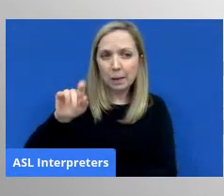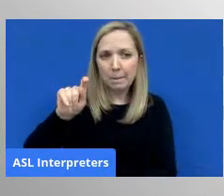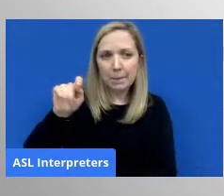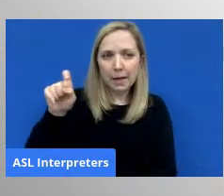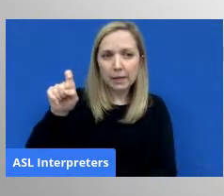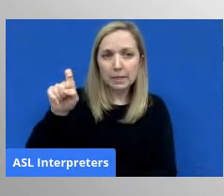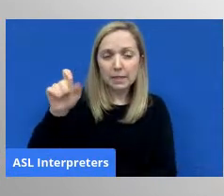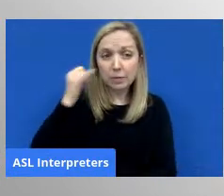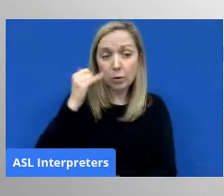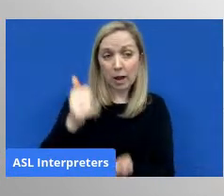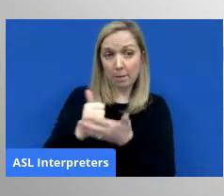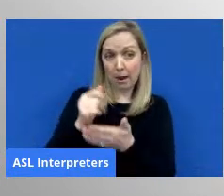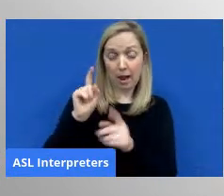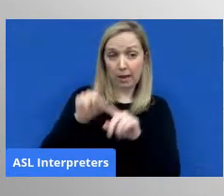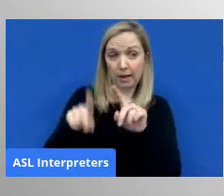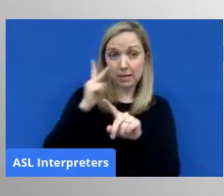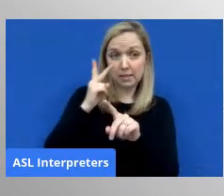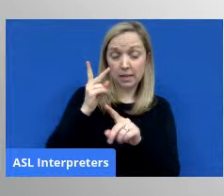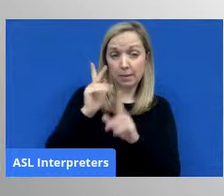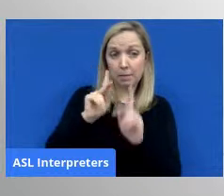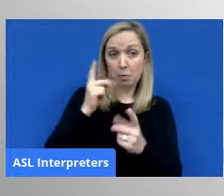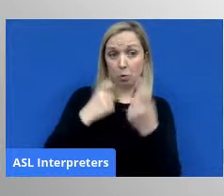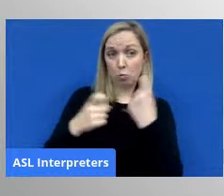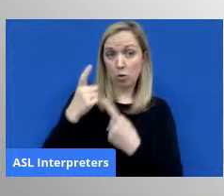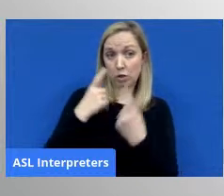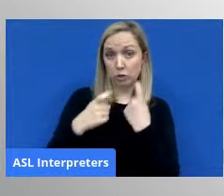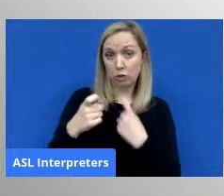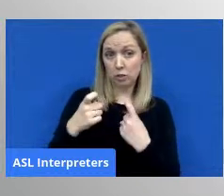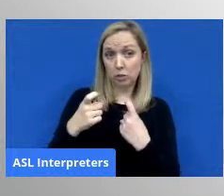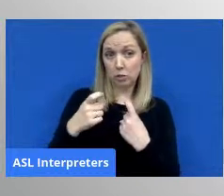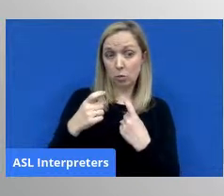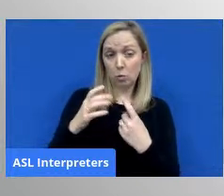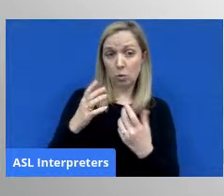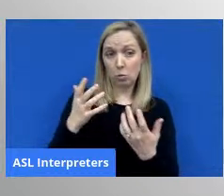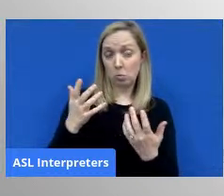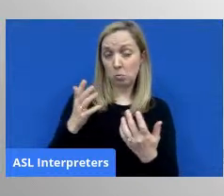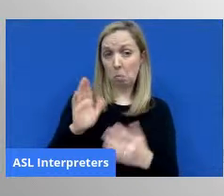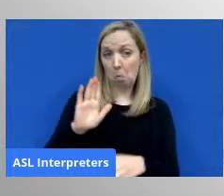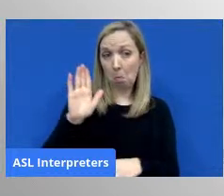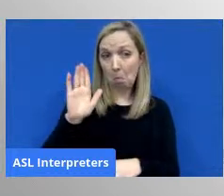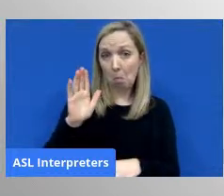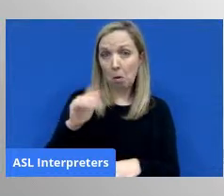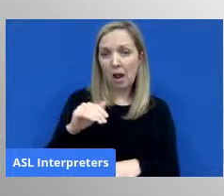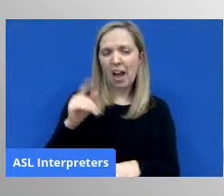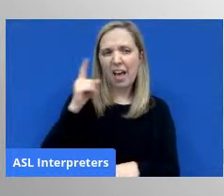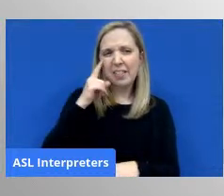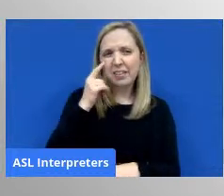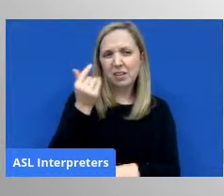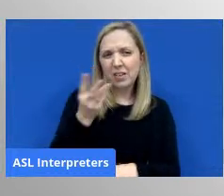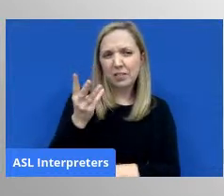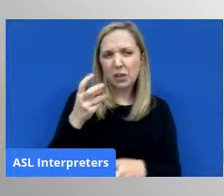if people have questions or objections to that. Yeah, I think we might be having view issues.